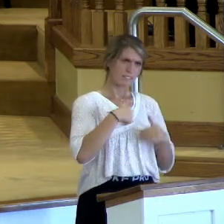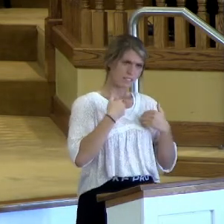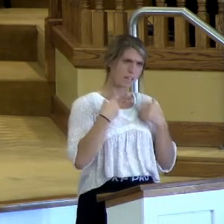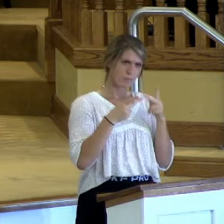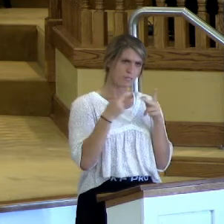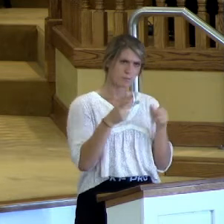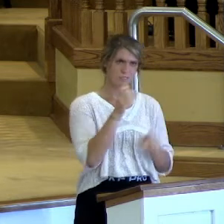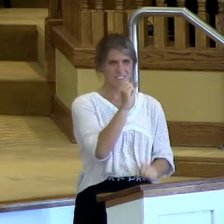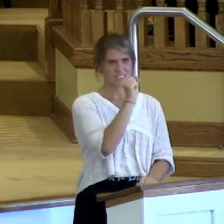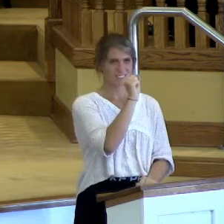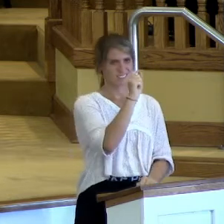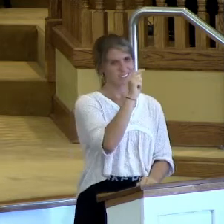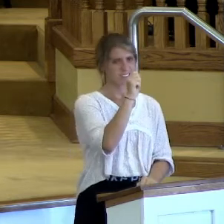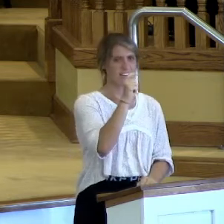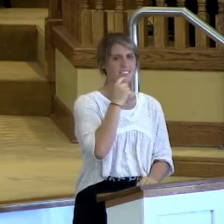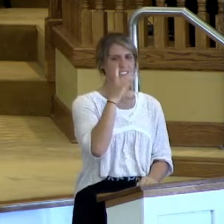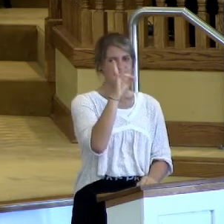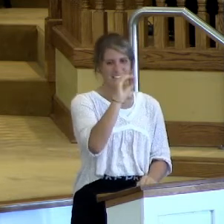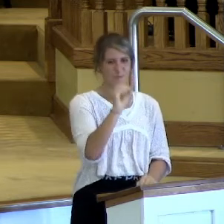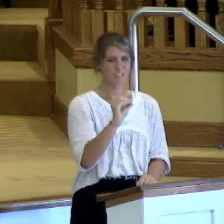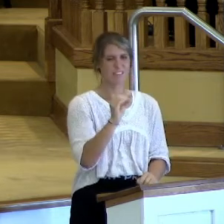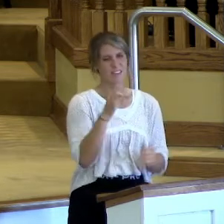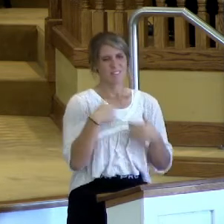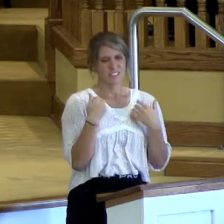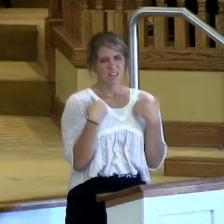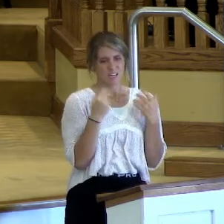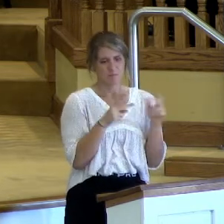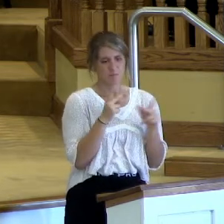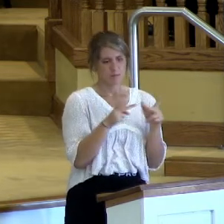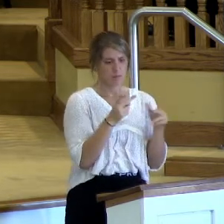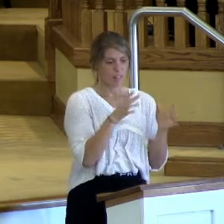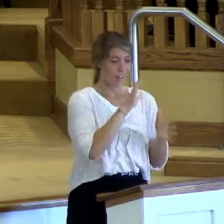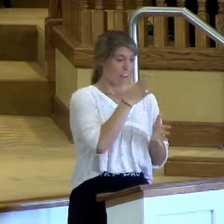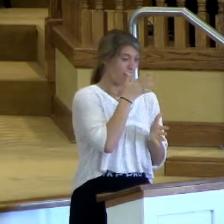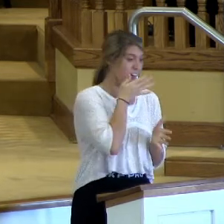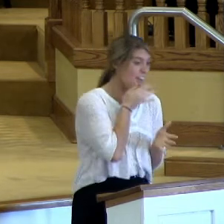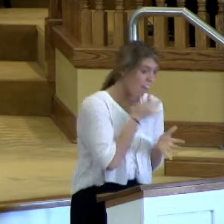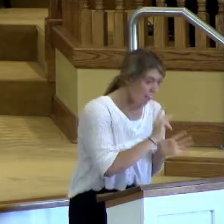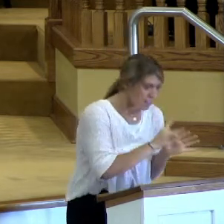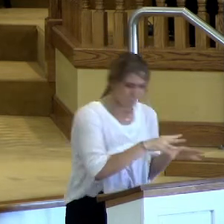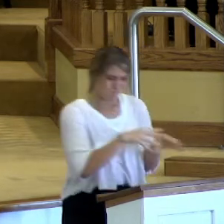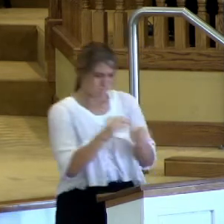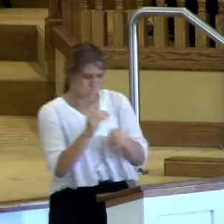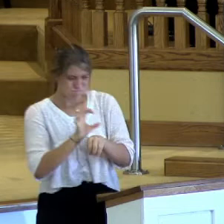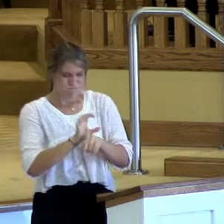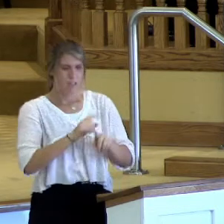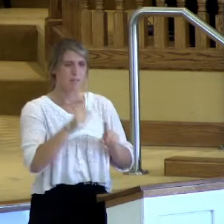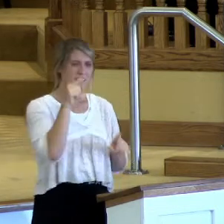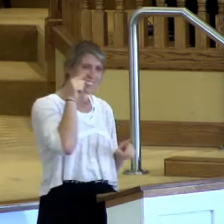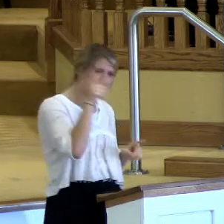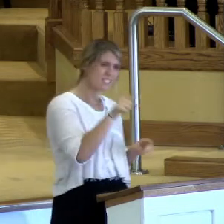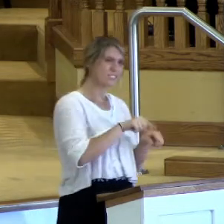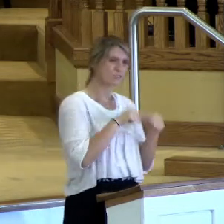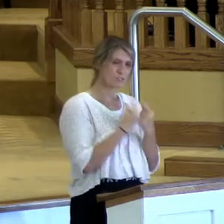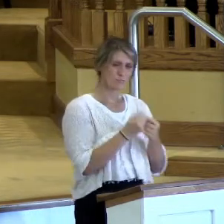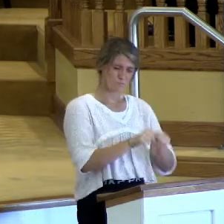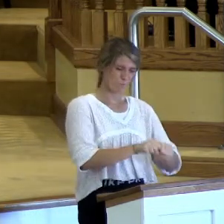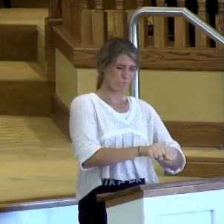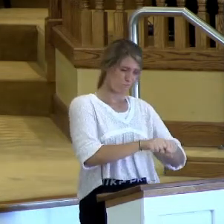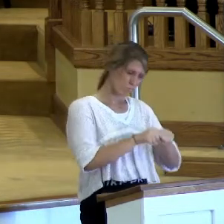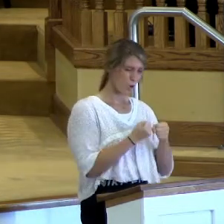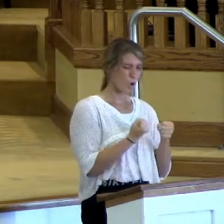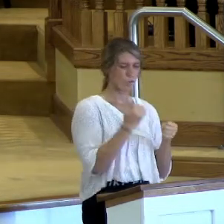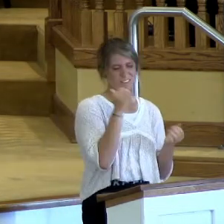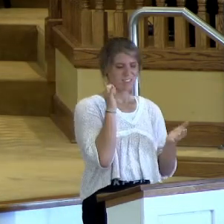man. It's that 80% of our young people that leave as soon as they turn 18. This group that's come out in the last few years